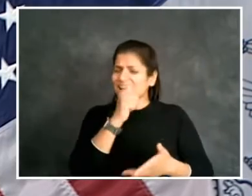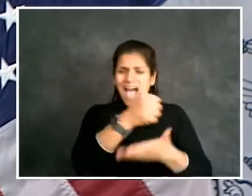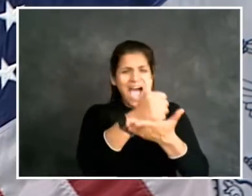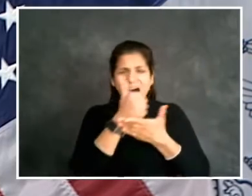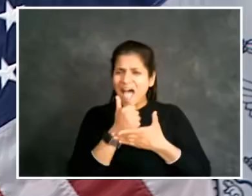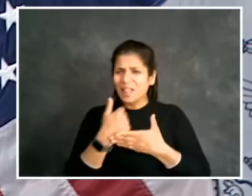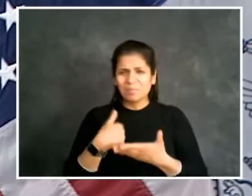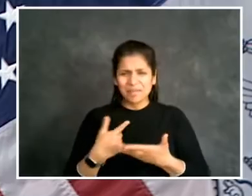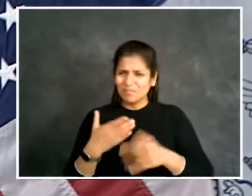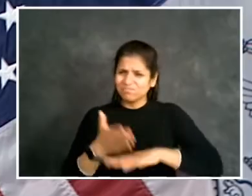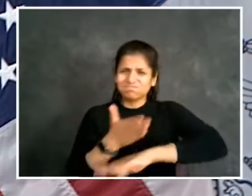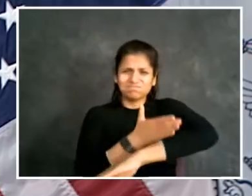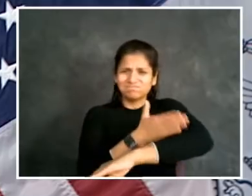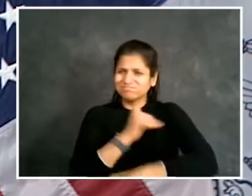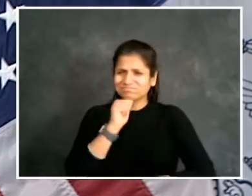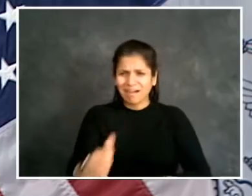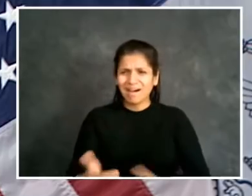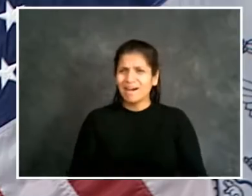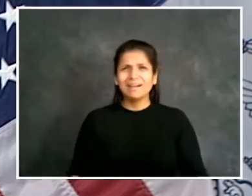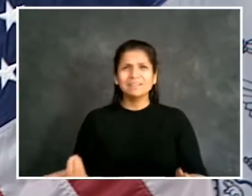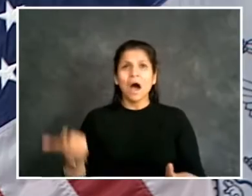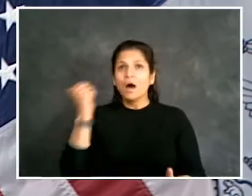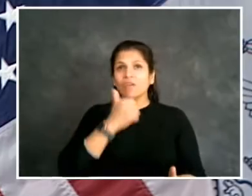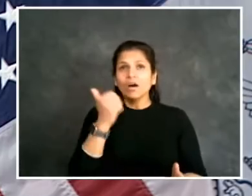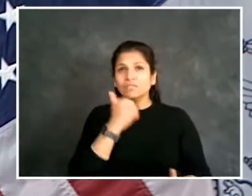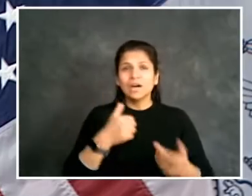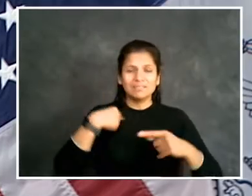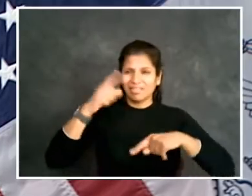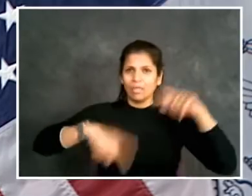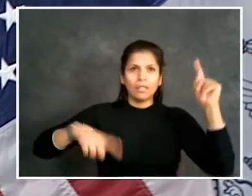mean, you watch the briefings and it's the magical mystery tour.